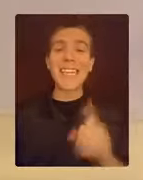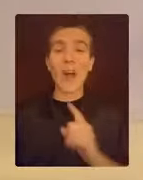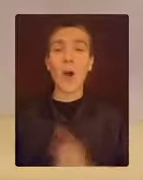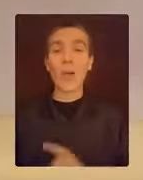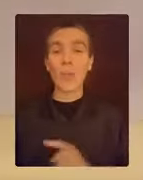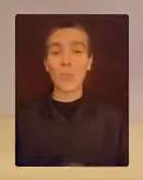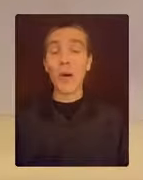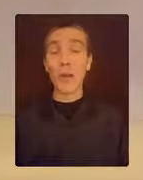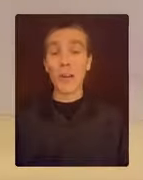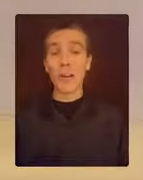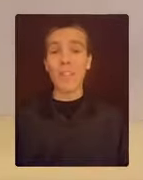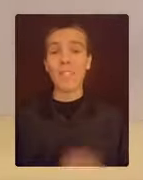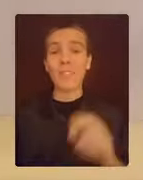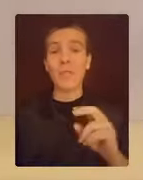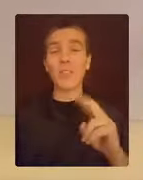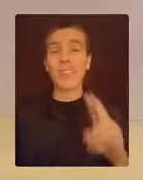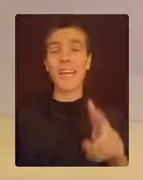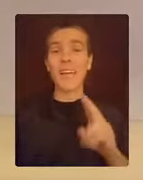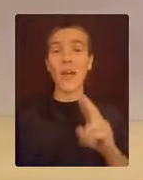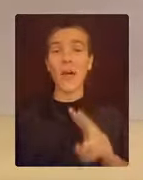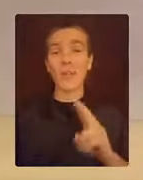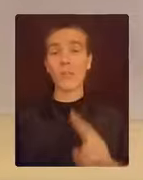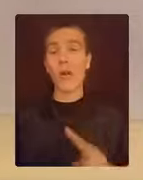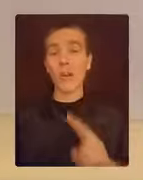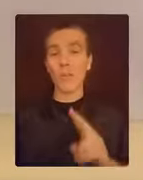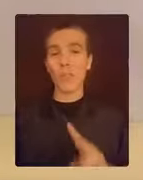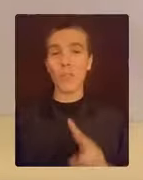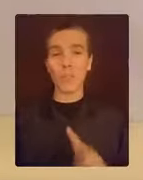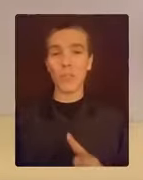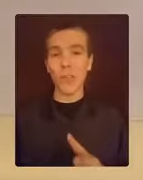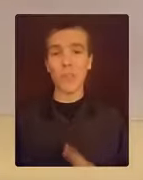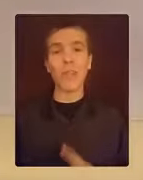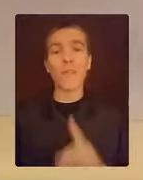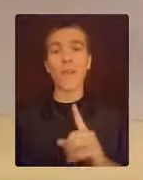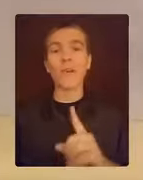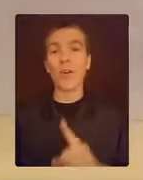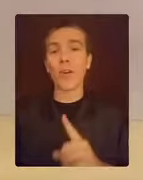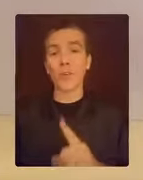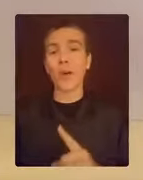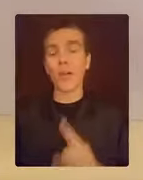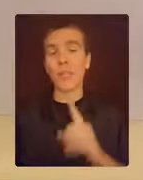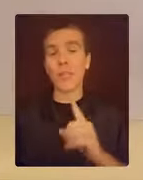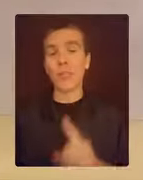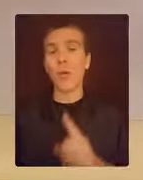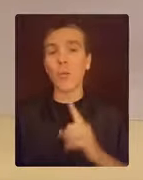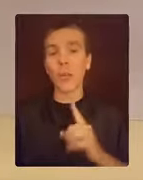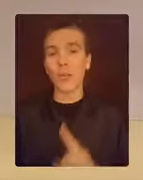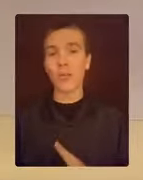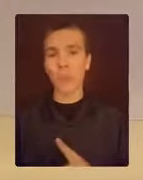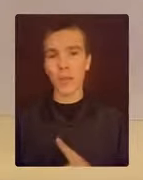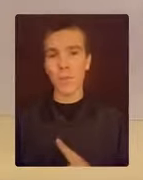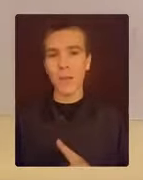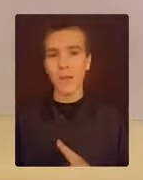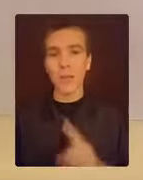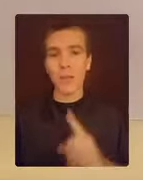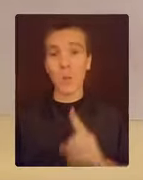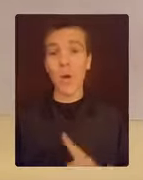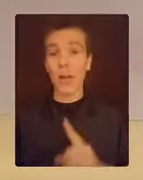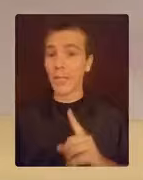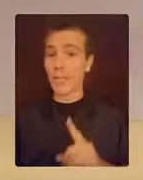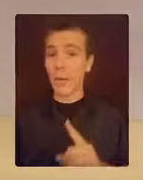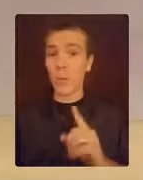the hardest part. This is the second hardest part of lucid dreaming. The first hardest part is controlling your dream,